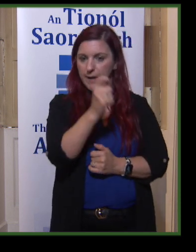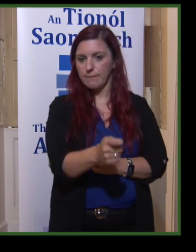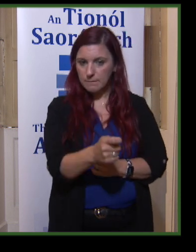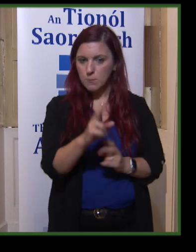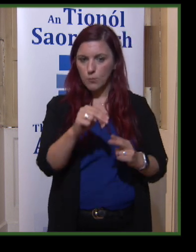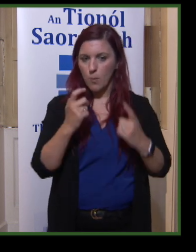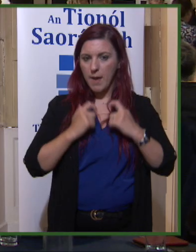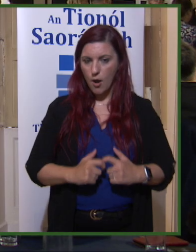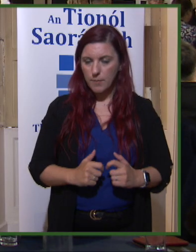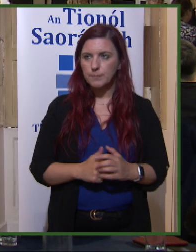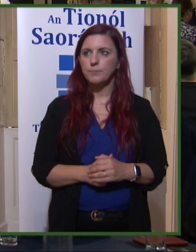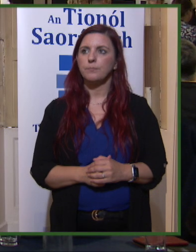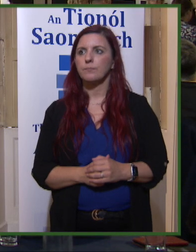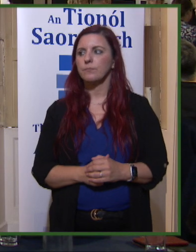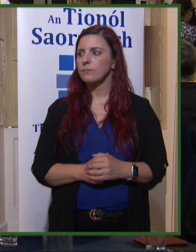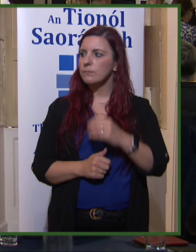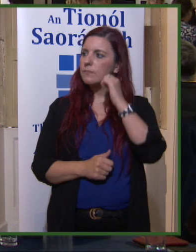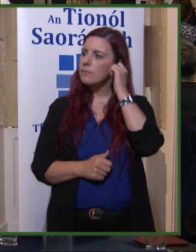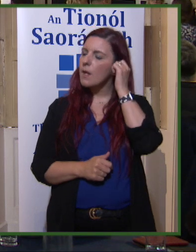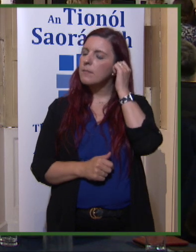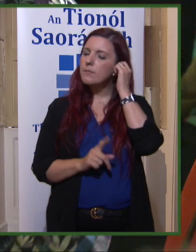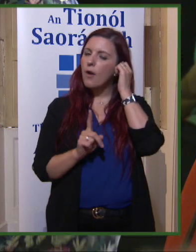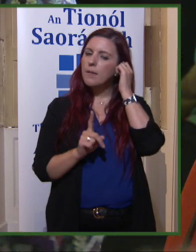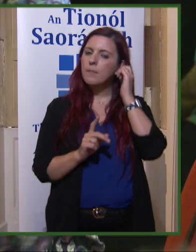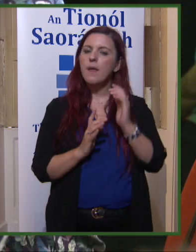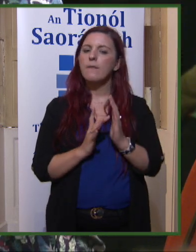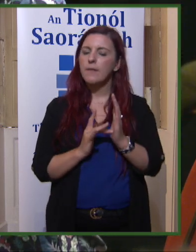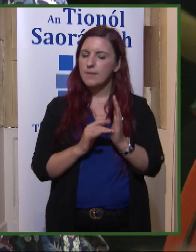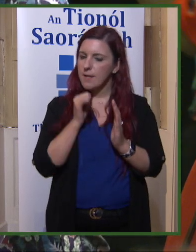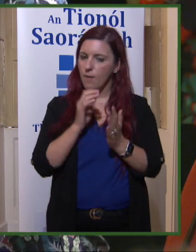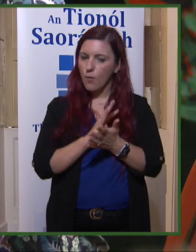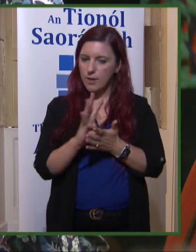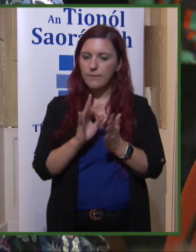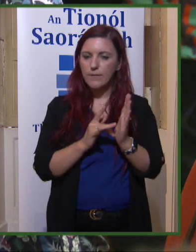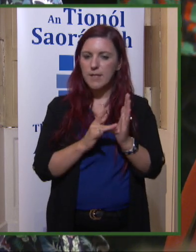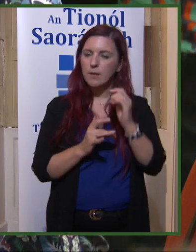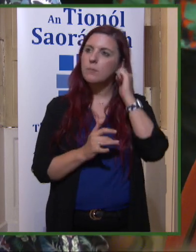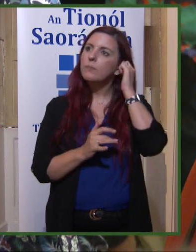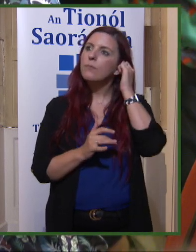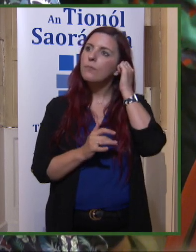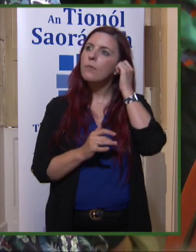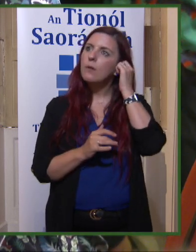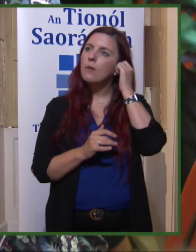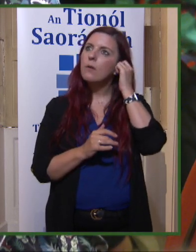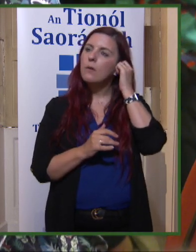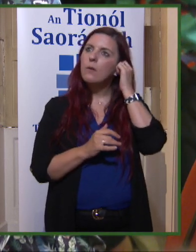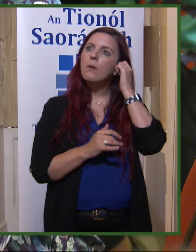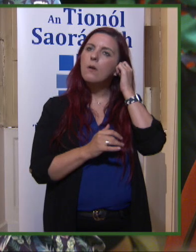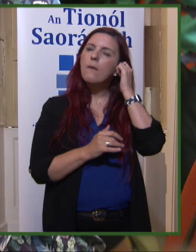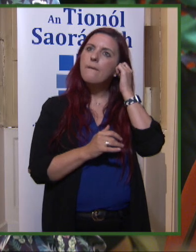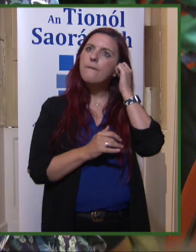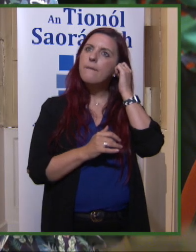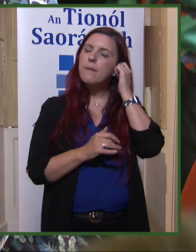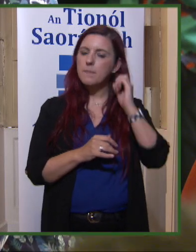of 21, 15 out of 1 that you have decided that should be devolved immediately, which is interesting. The other ones have not been